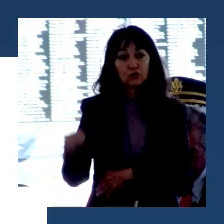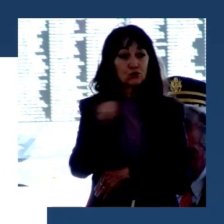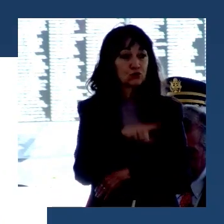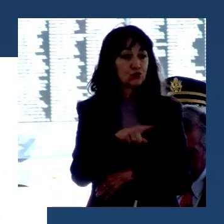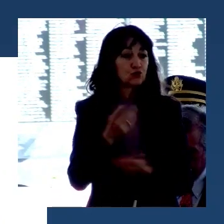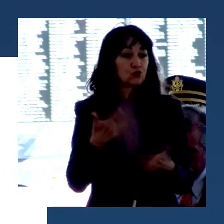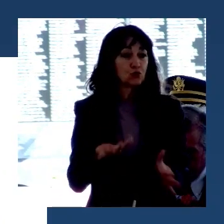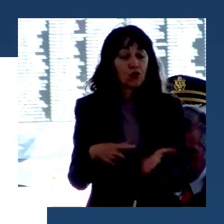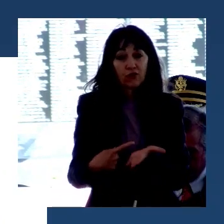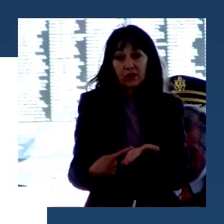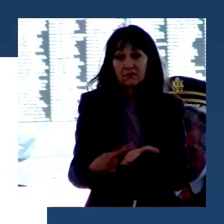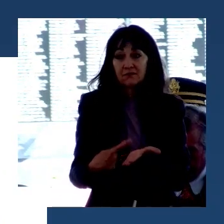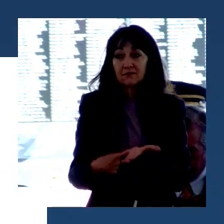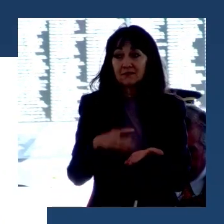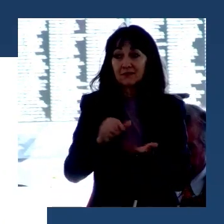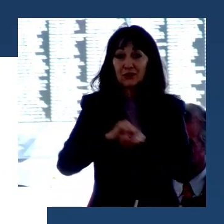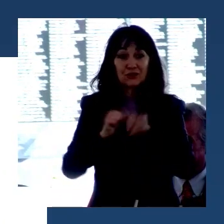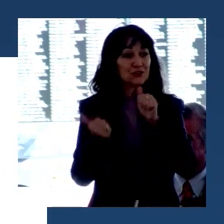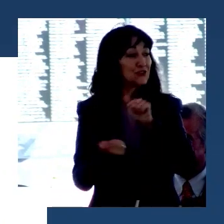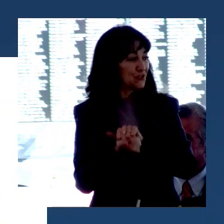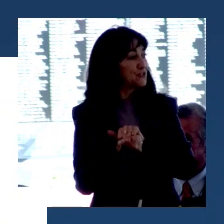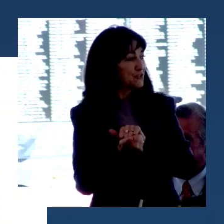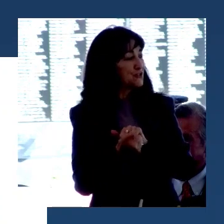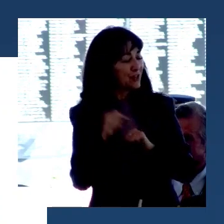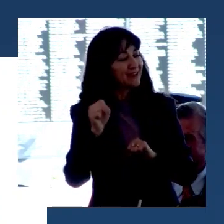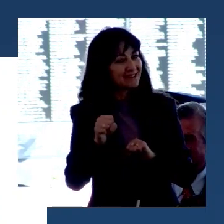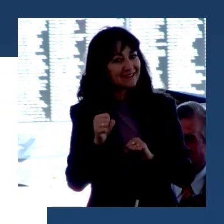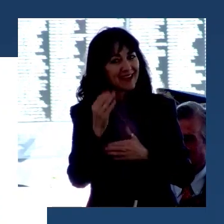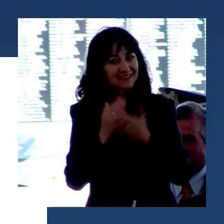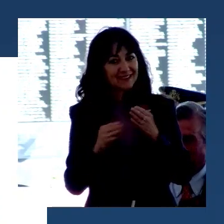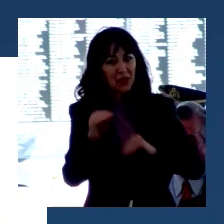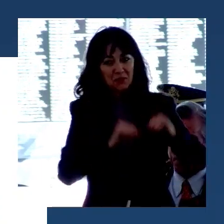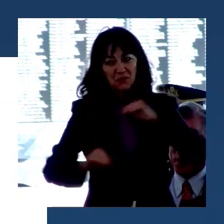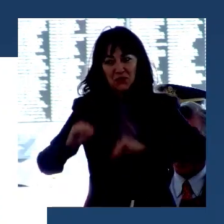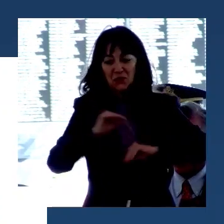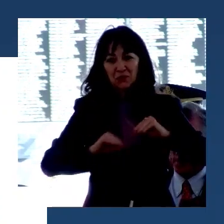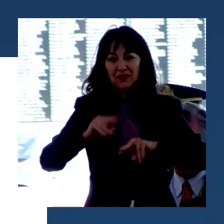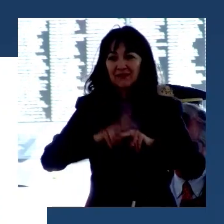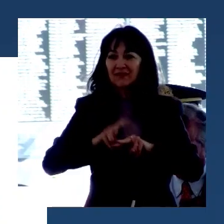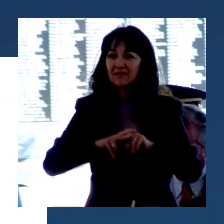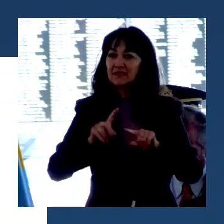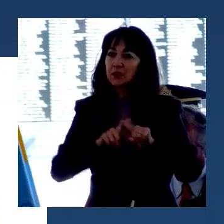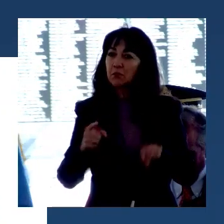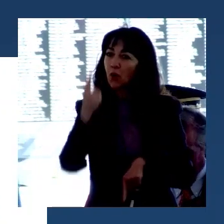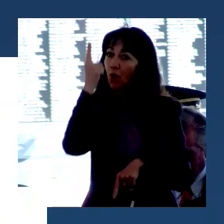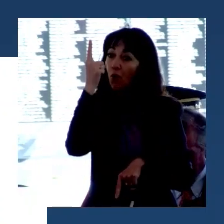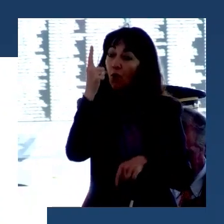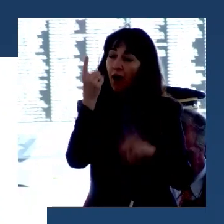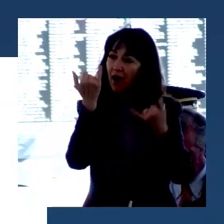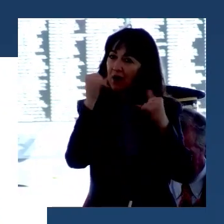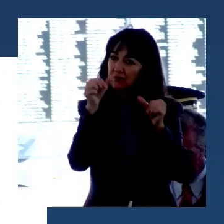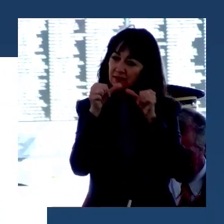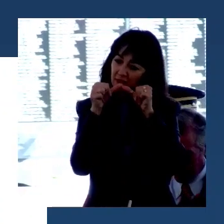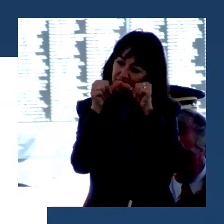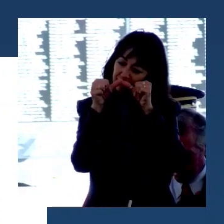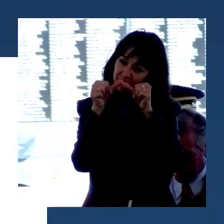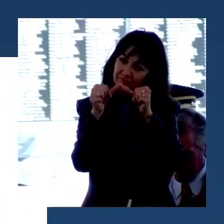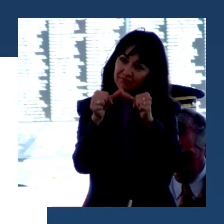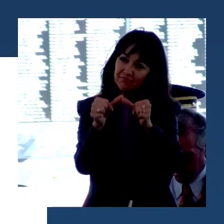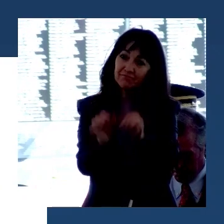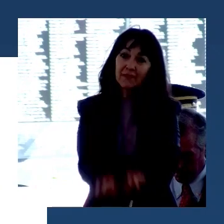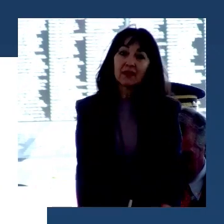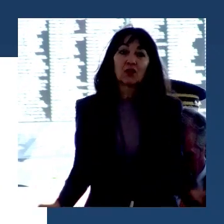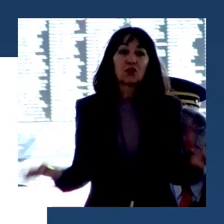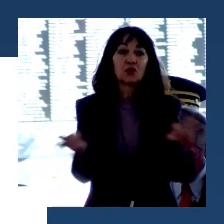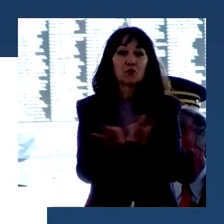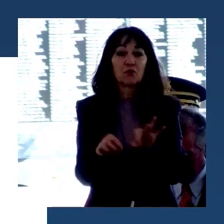the change in format. We did have a little movement of seating. But the one constant that remains important to me as being